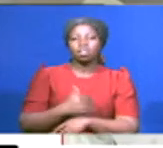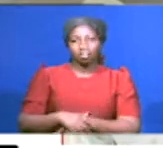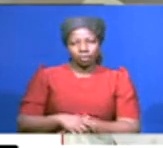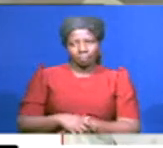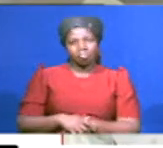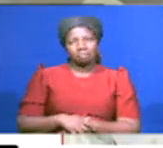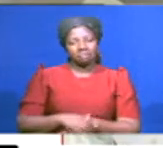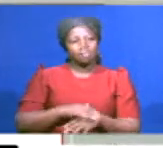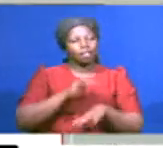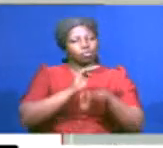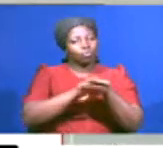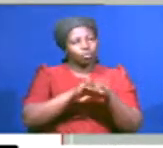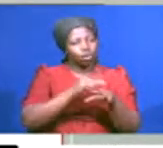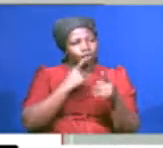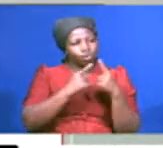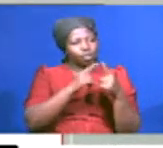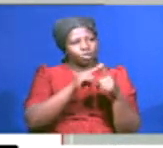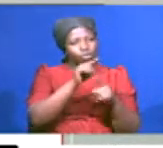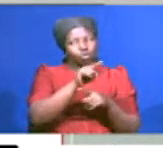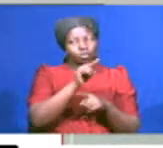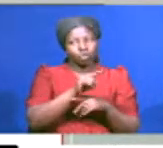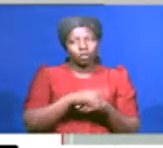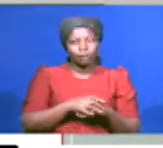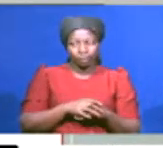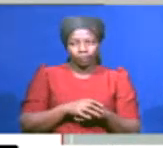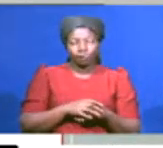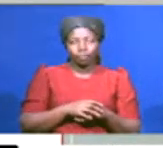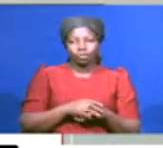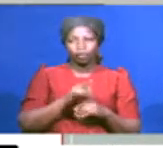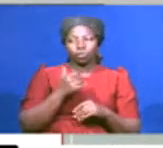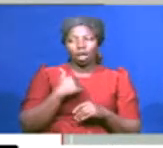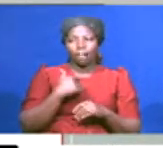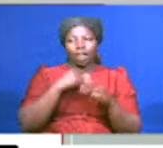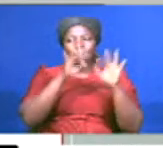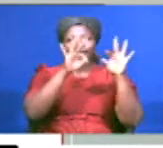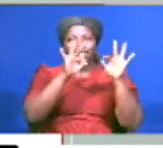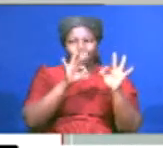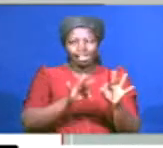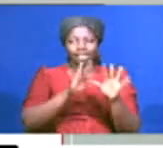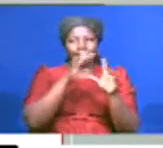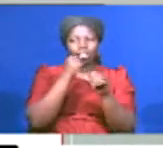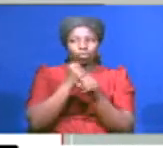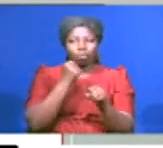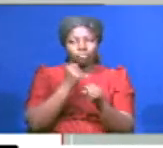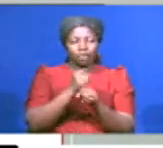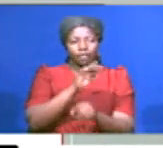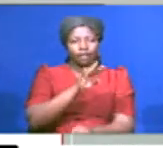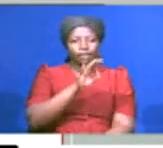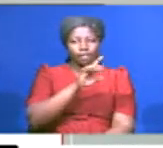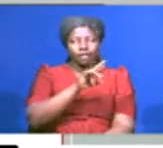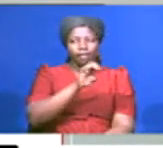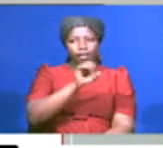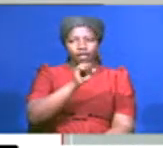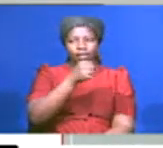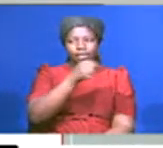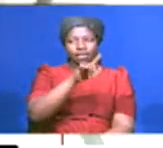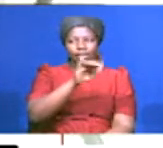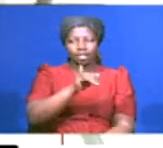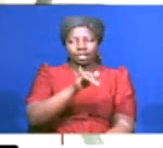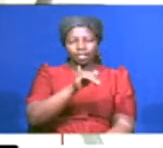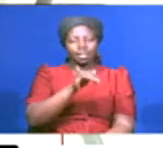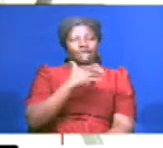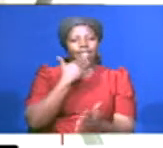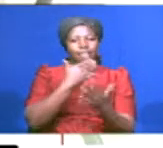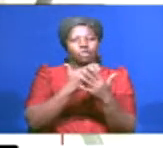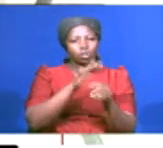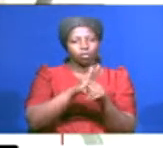to you. Thank you. Freshly, yes. You've had a fantastic career. Freshly Mwamburi. Asante, yes. Sana. Asante. Thank you.